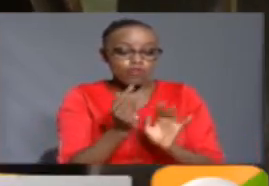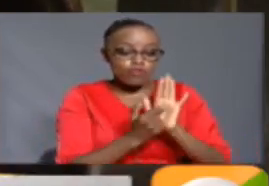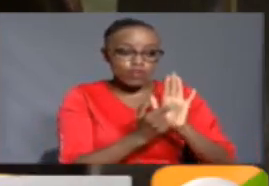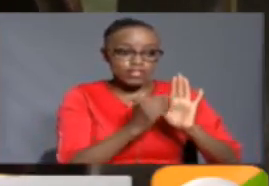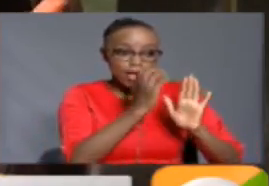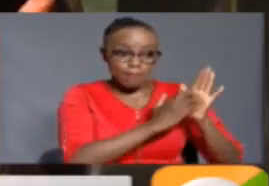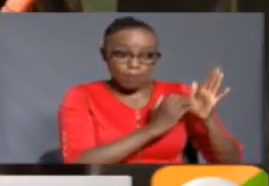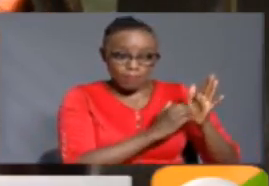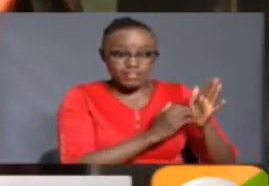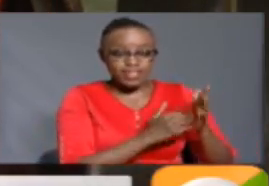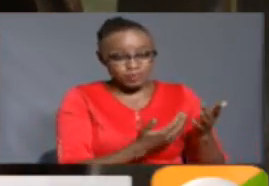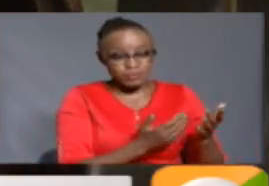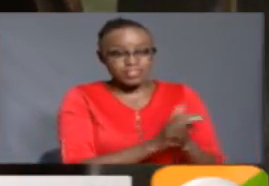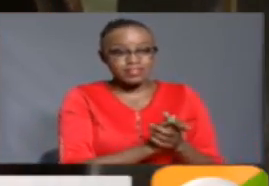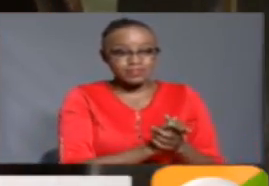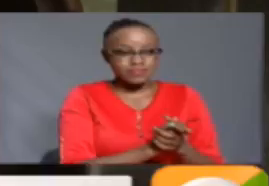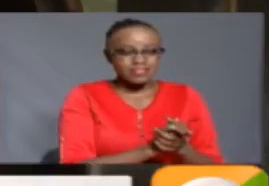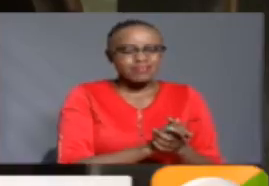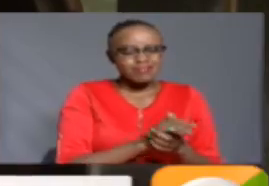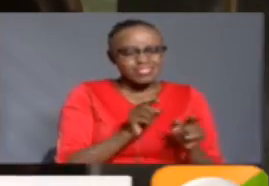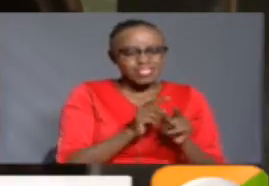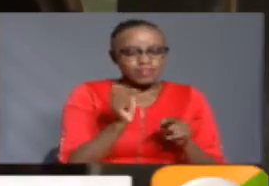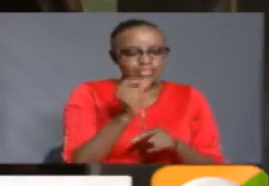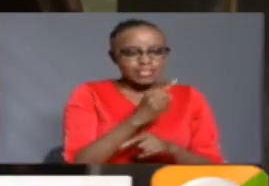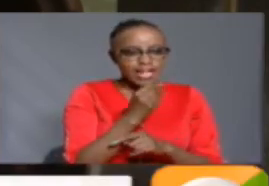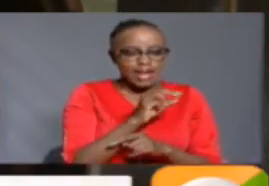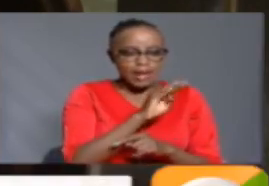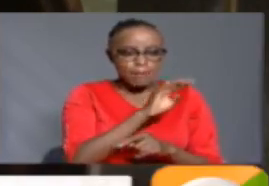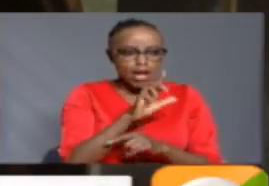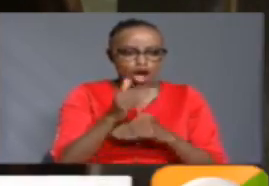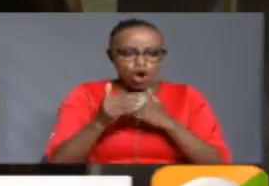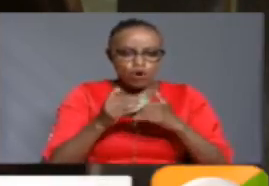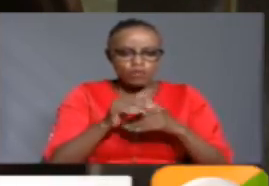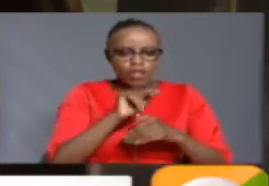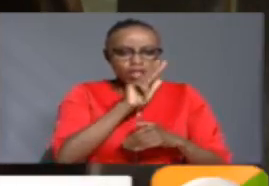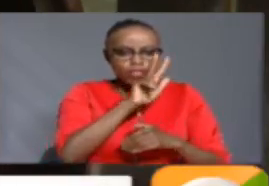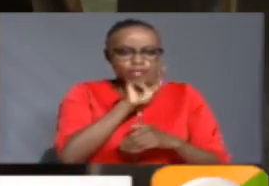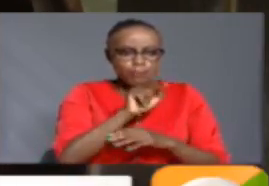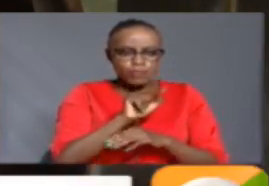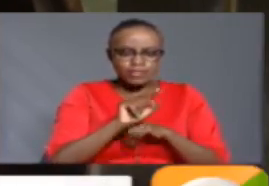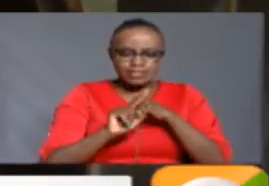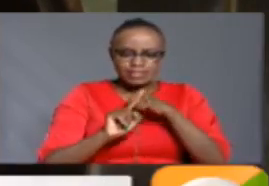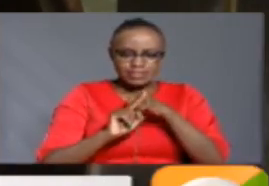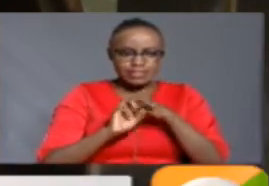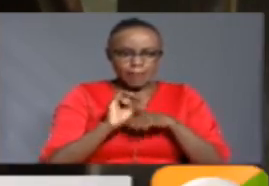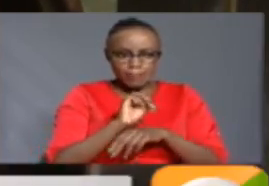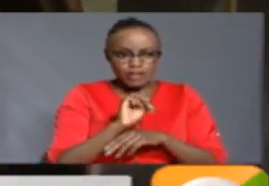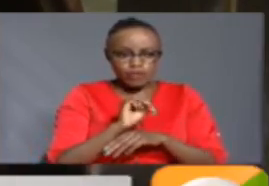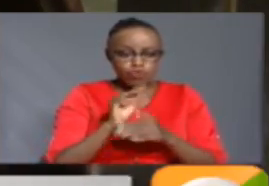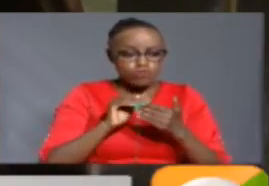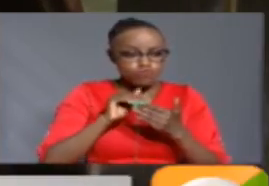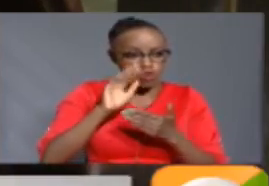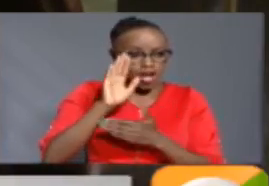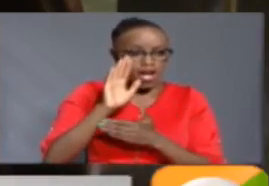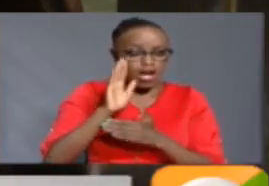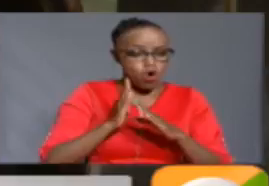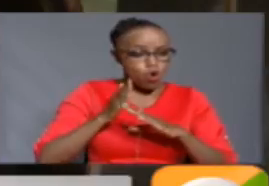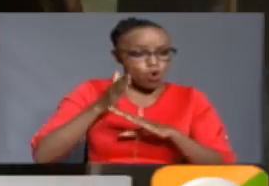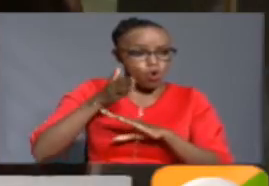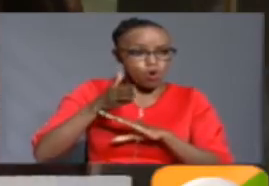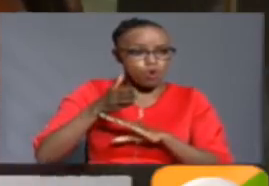Machakos, our wage bill has gone up to close to 3.6, nearly 4 million more. Yeah.